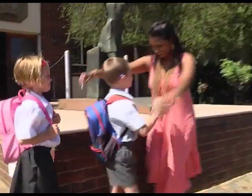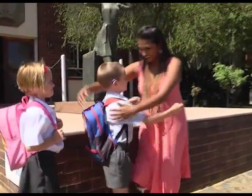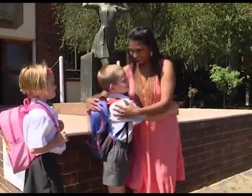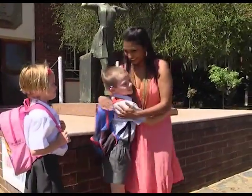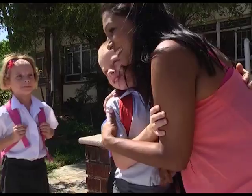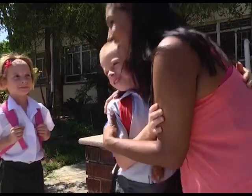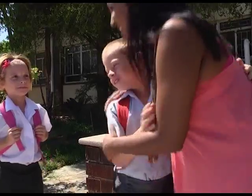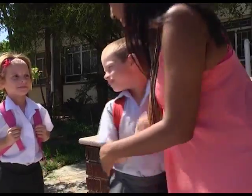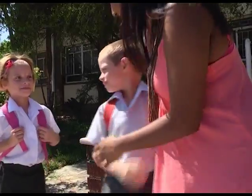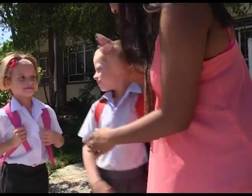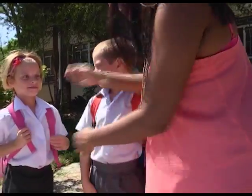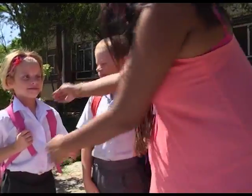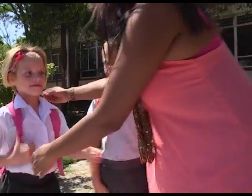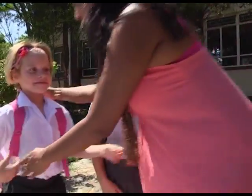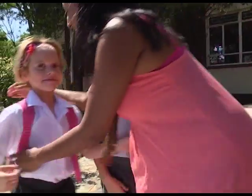Hi! Hello.